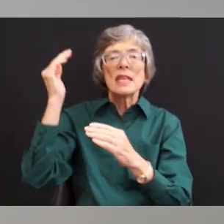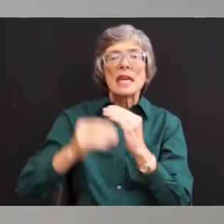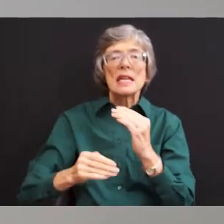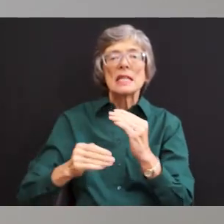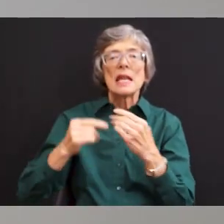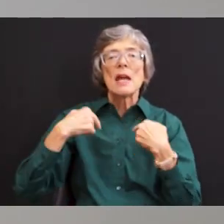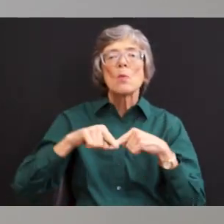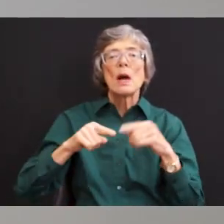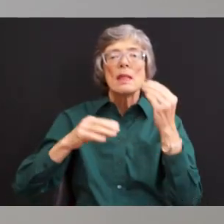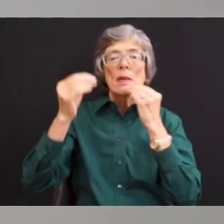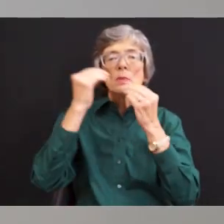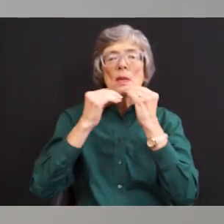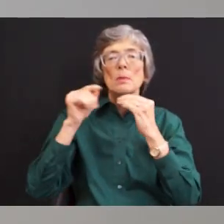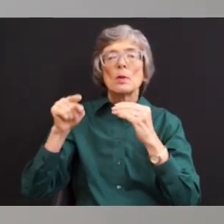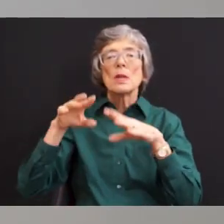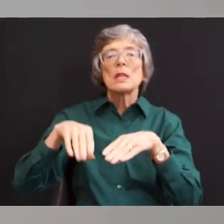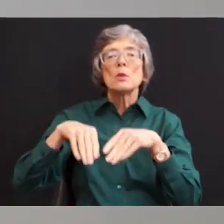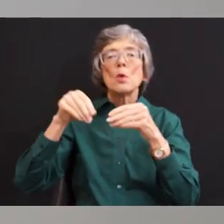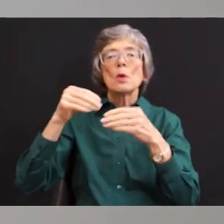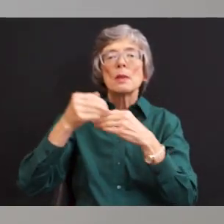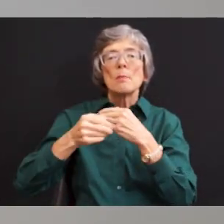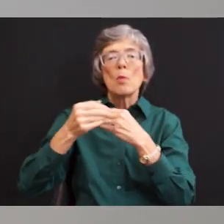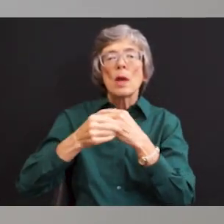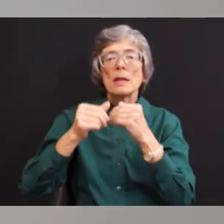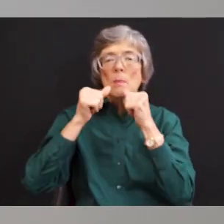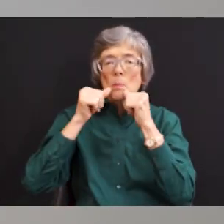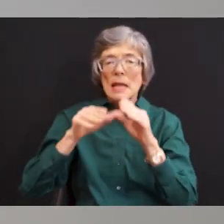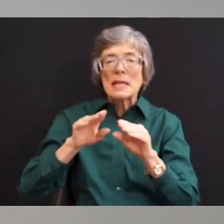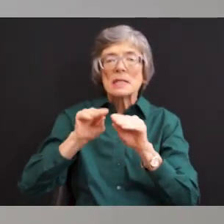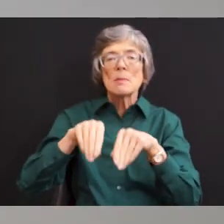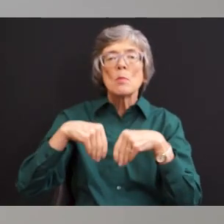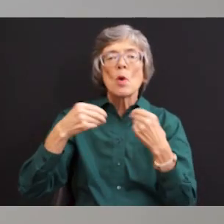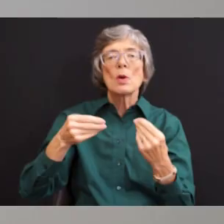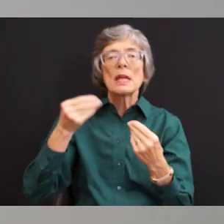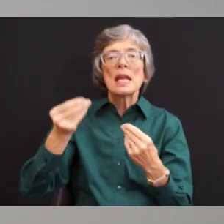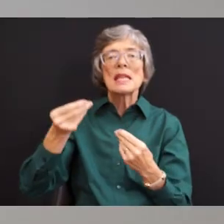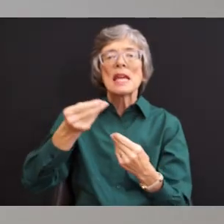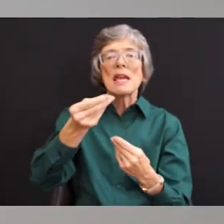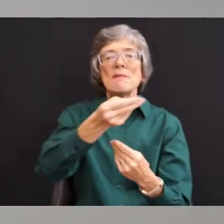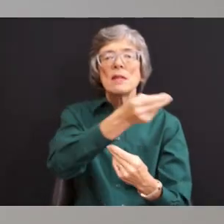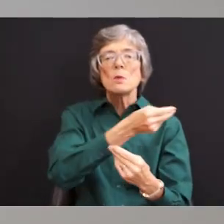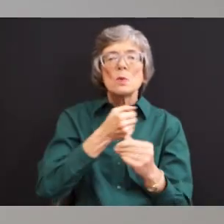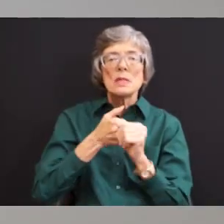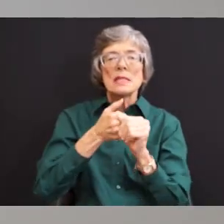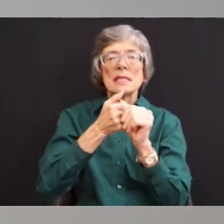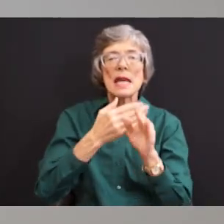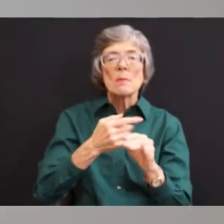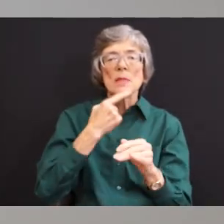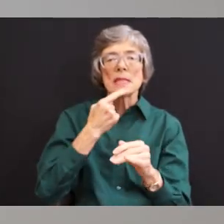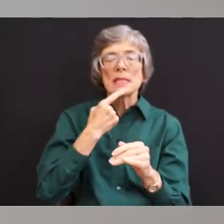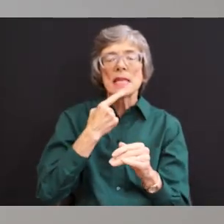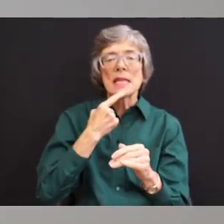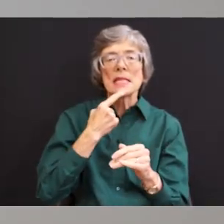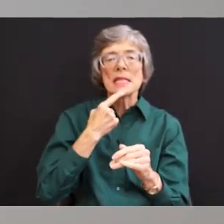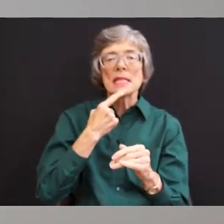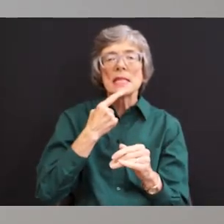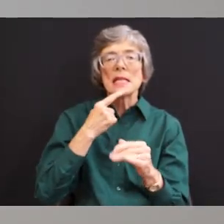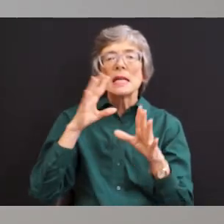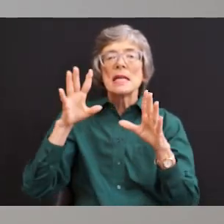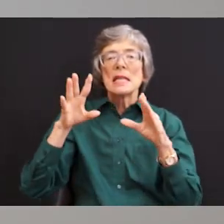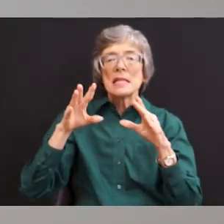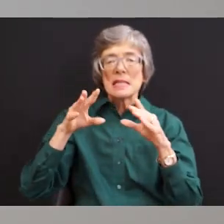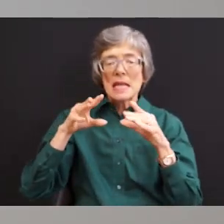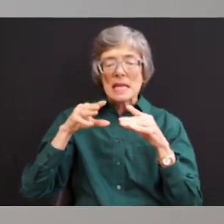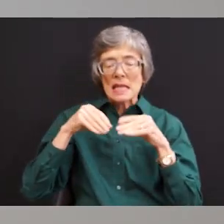supper, he took bread, blessed and broke it, and gave it to his disciples, saying, take this, all of